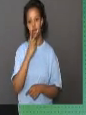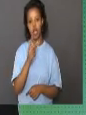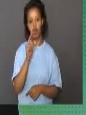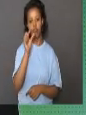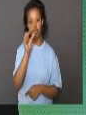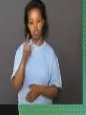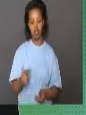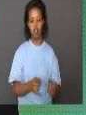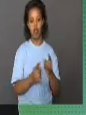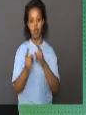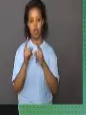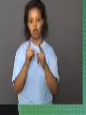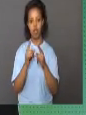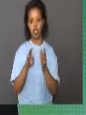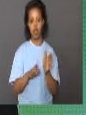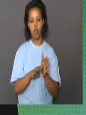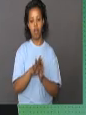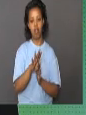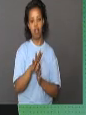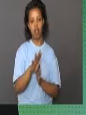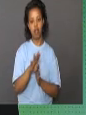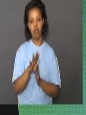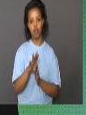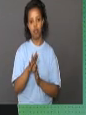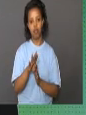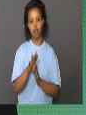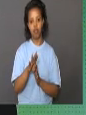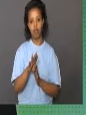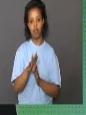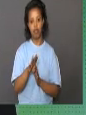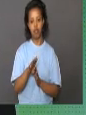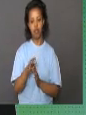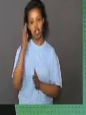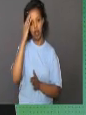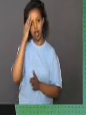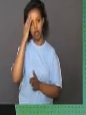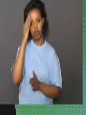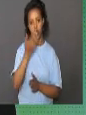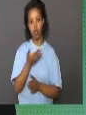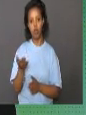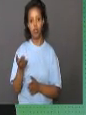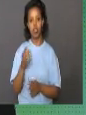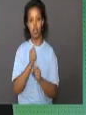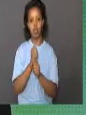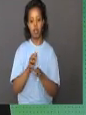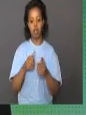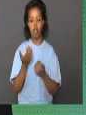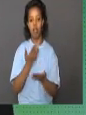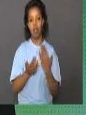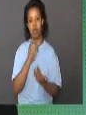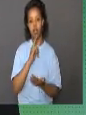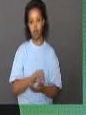in which bacteria are used to produce common items. In